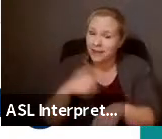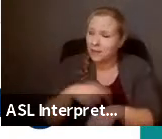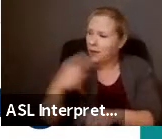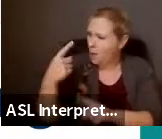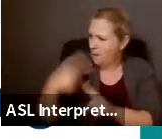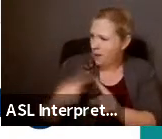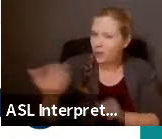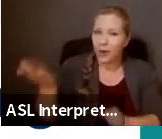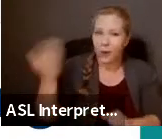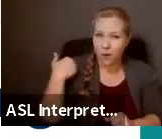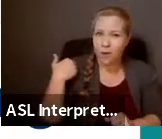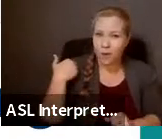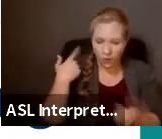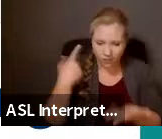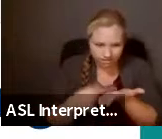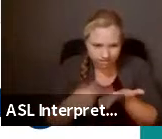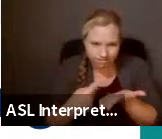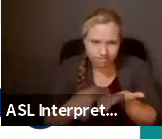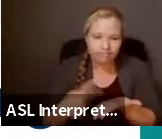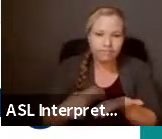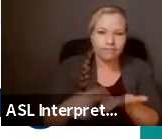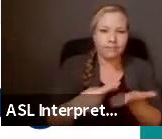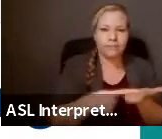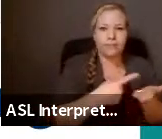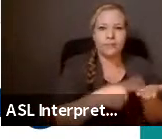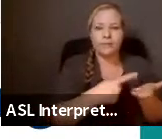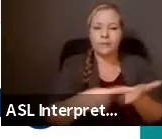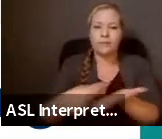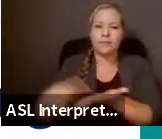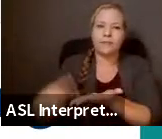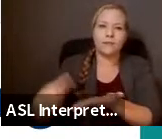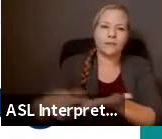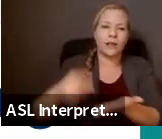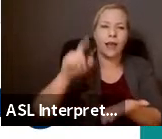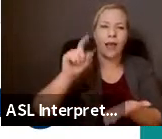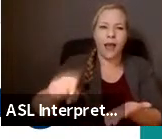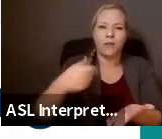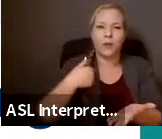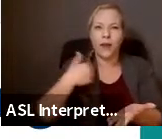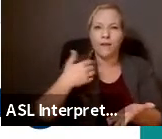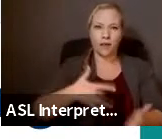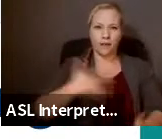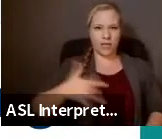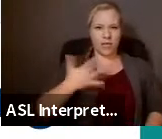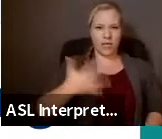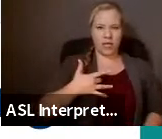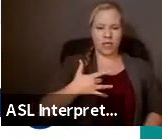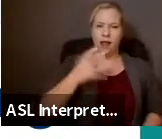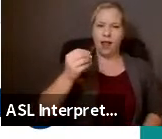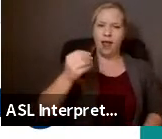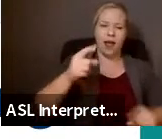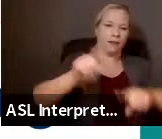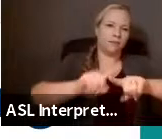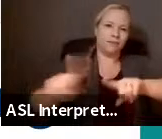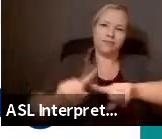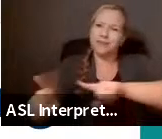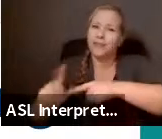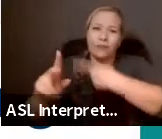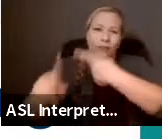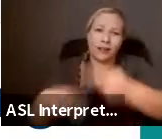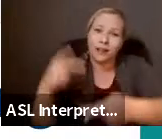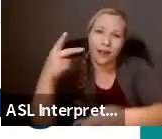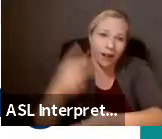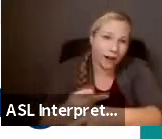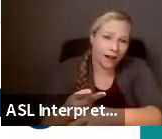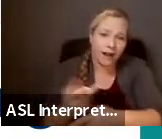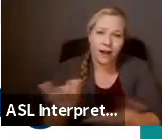ago, you know, the range of facility types and the look and feel of them could vary. Generally, what we're assuming